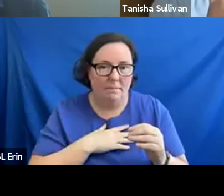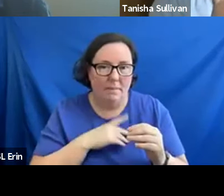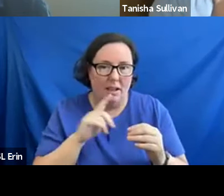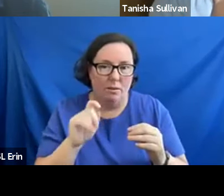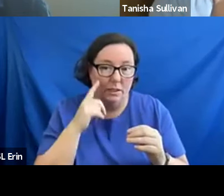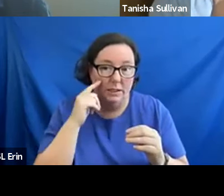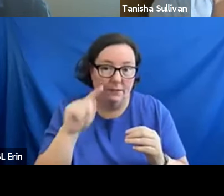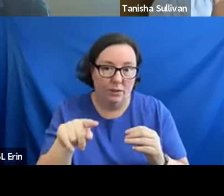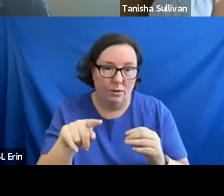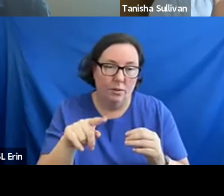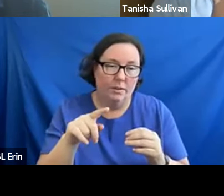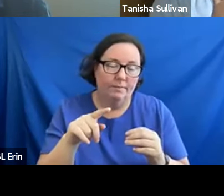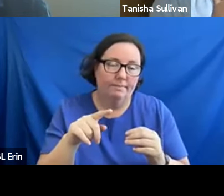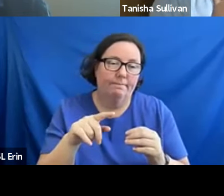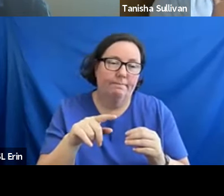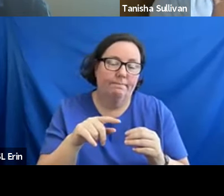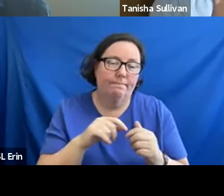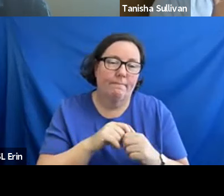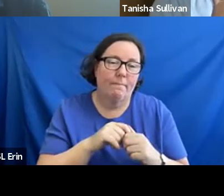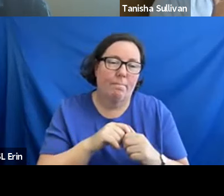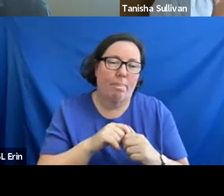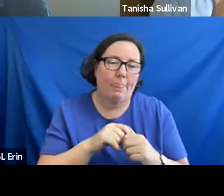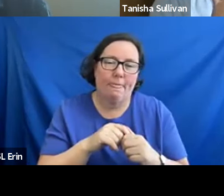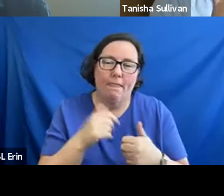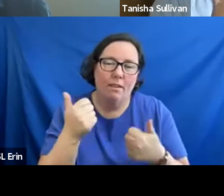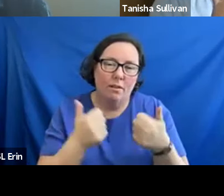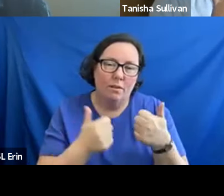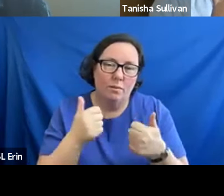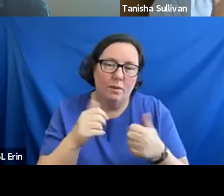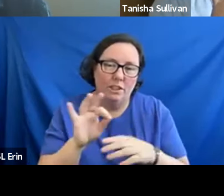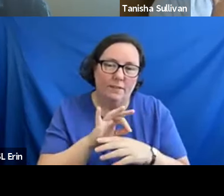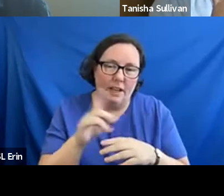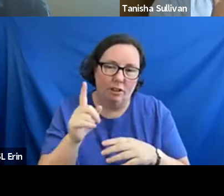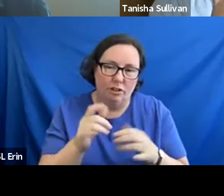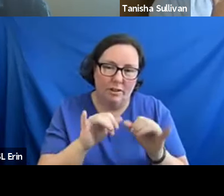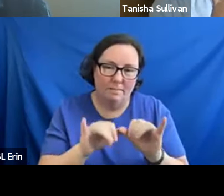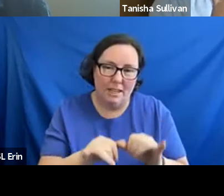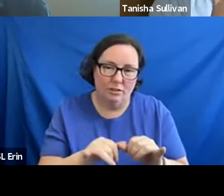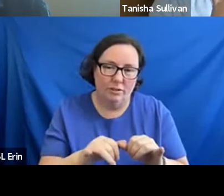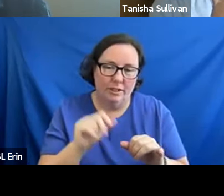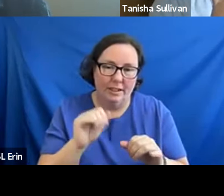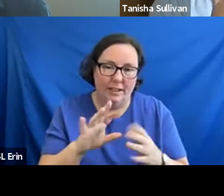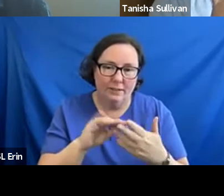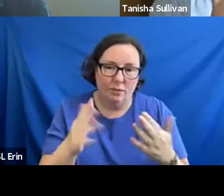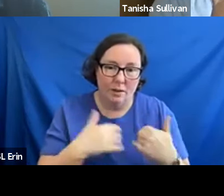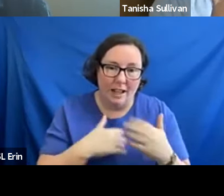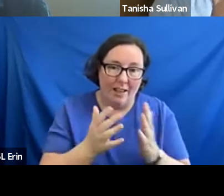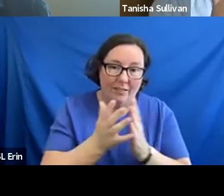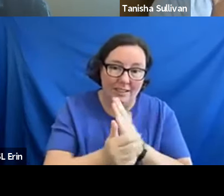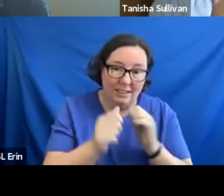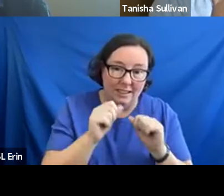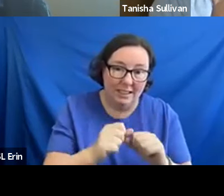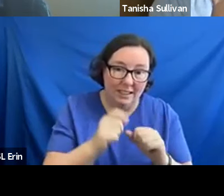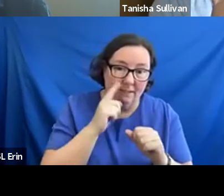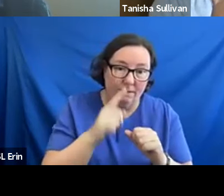for you, I think, is going to be what factor should measure whether students have the requisite skills for